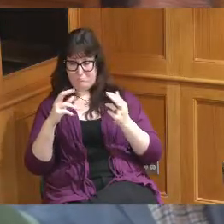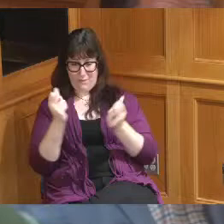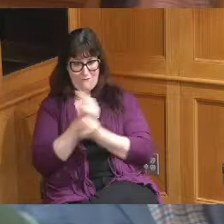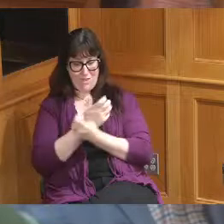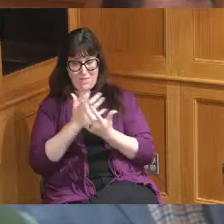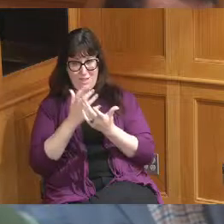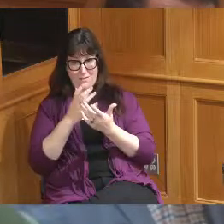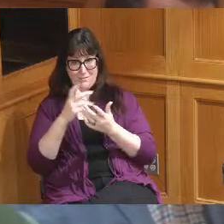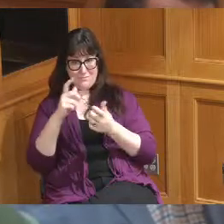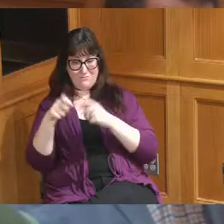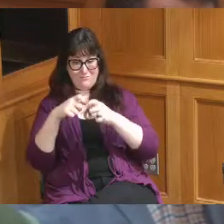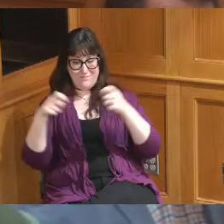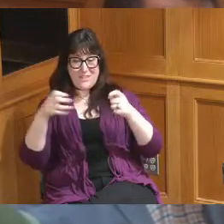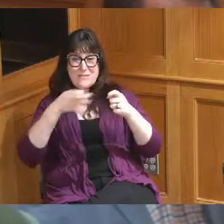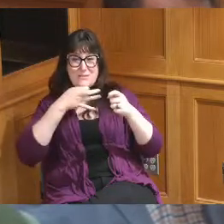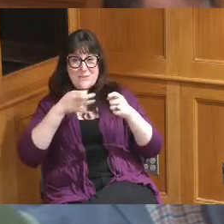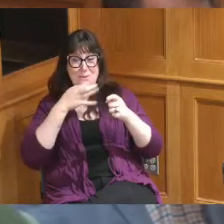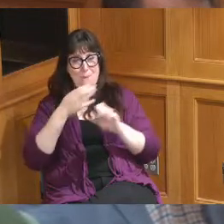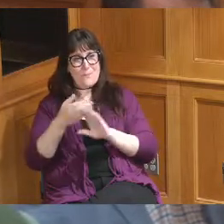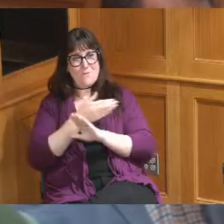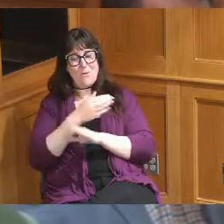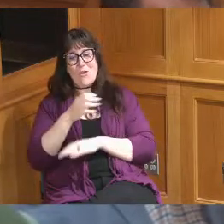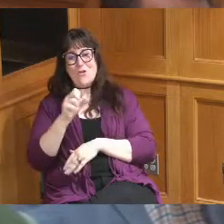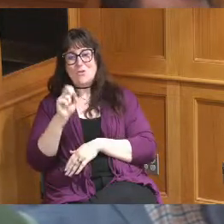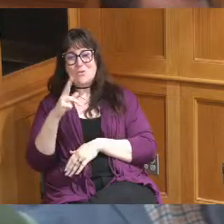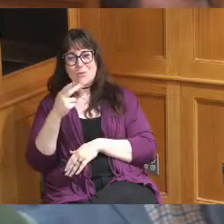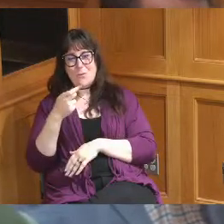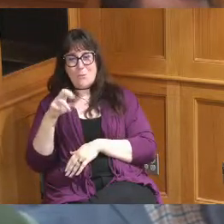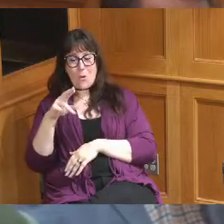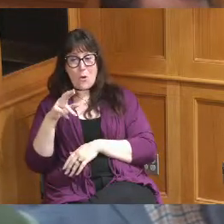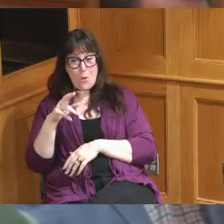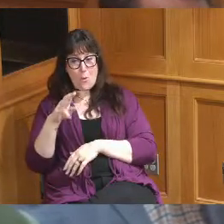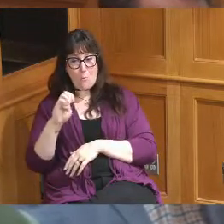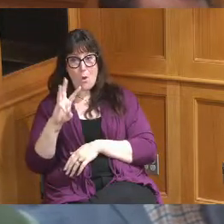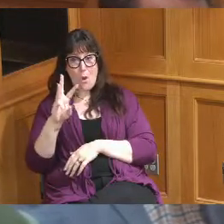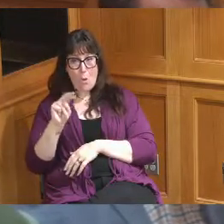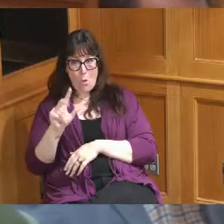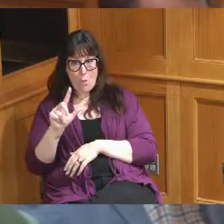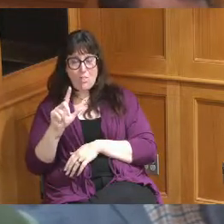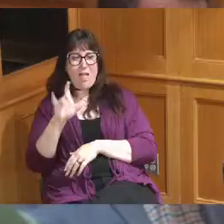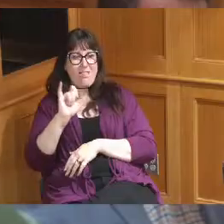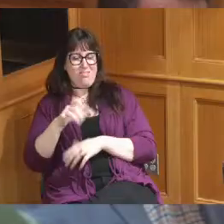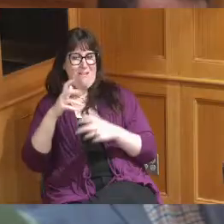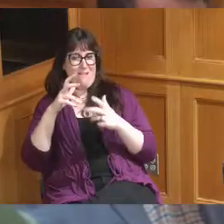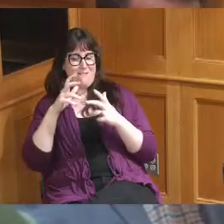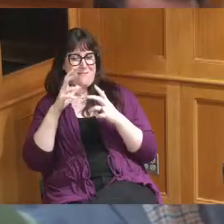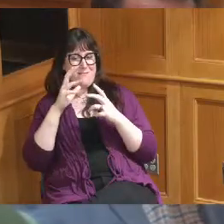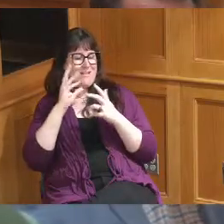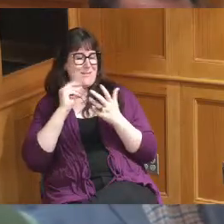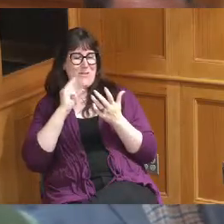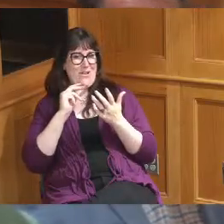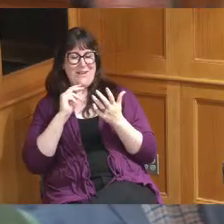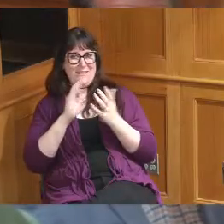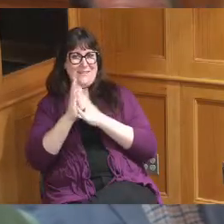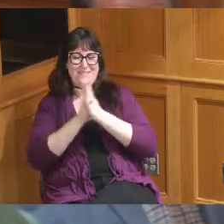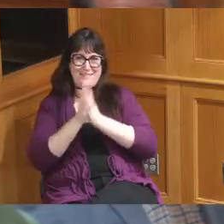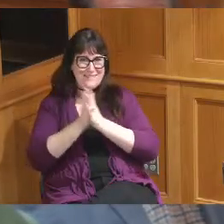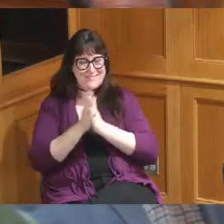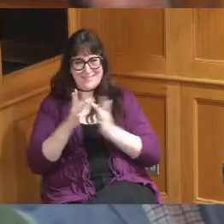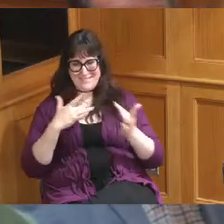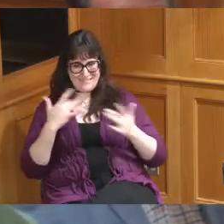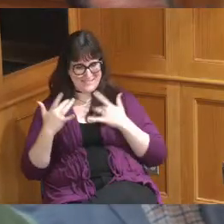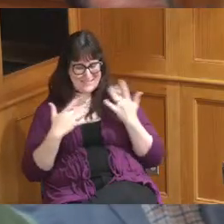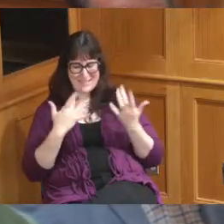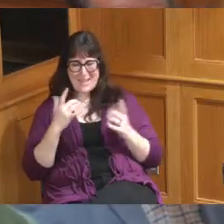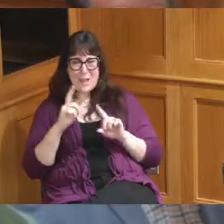the Super Bowl happened, it was a very good experience and where there was a peak enthusiasm about the team.